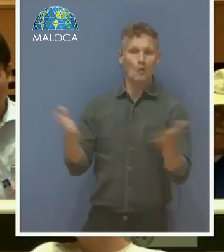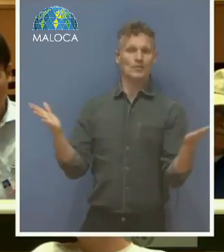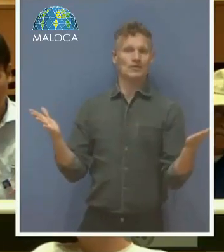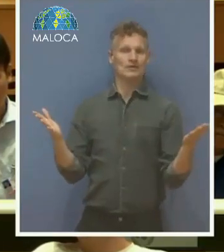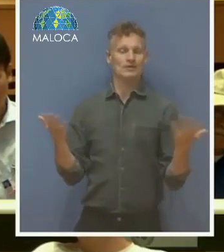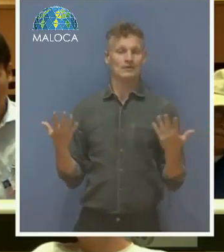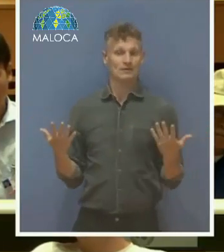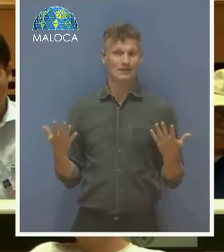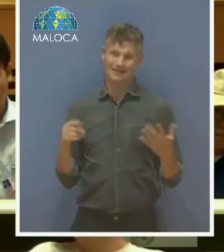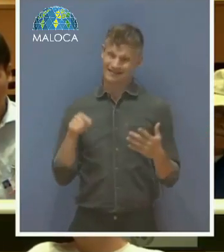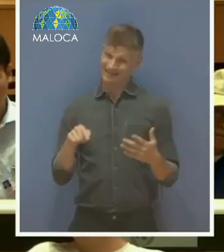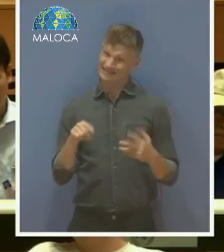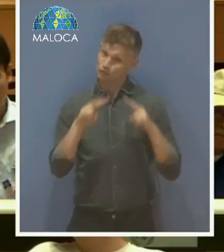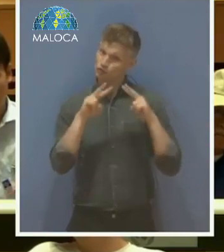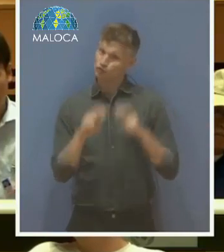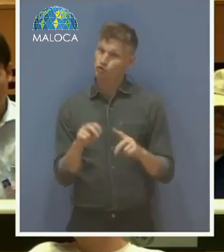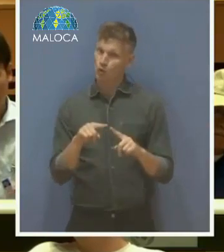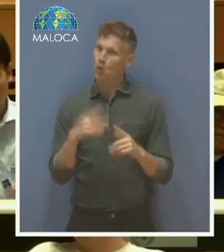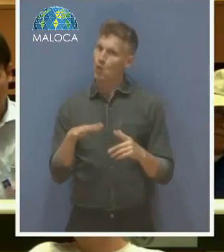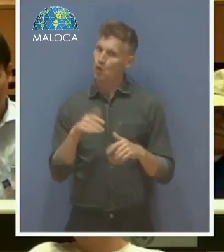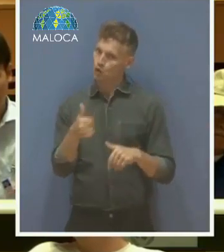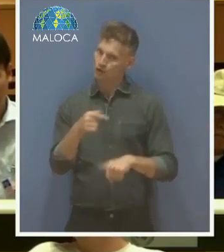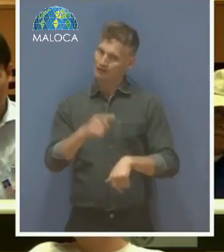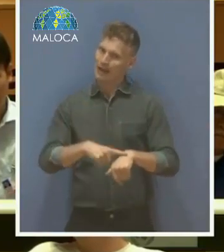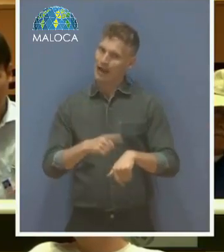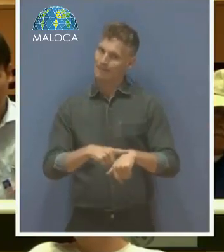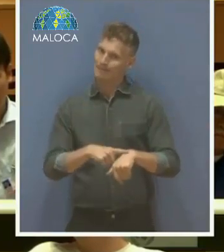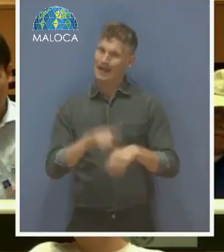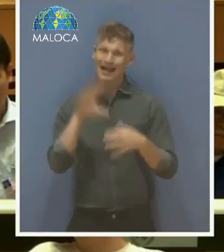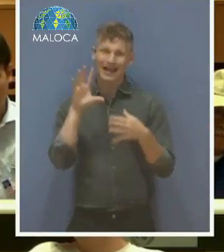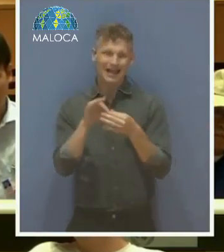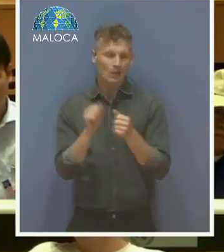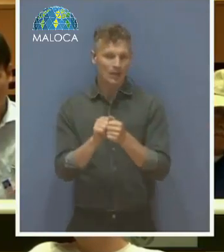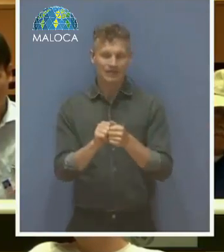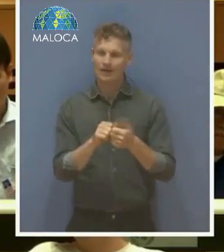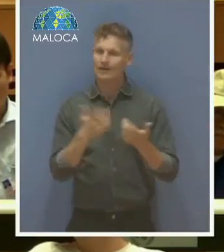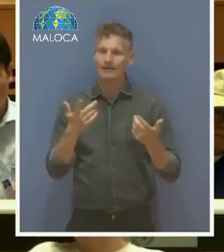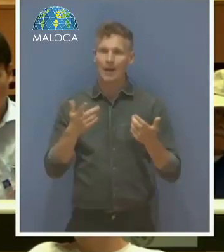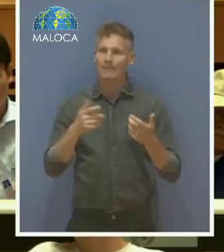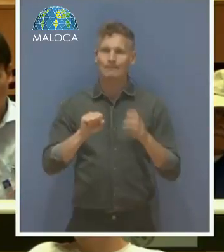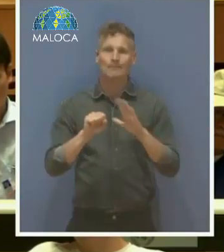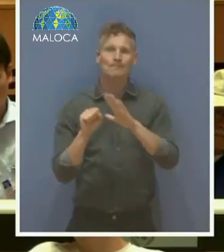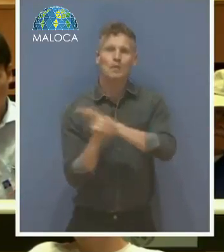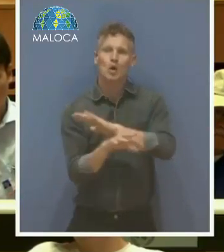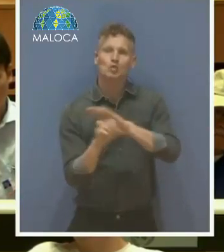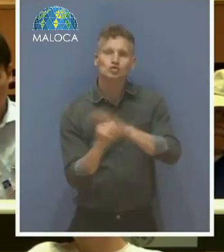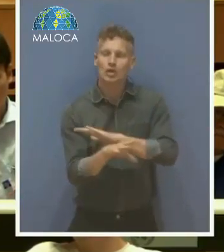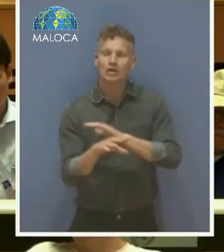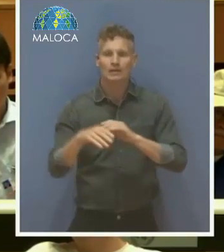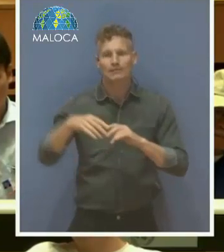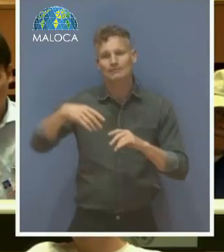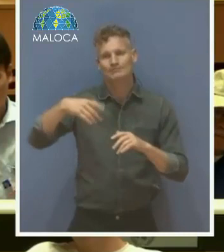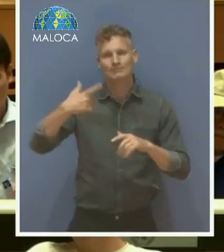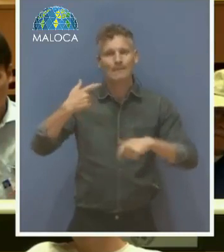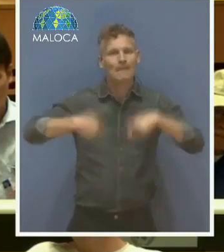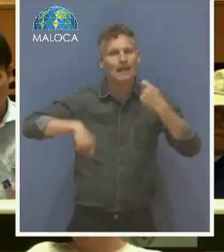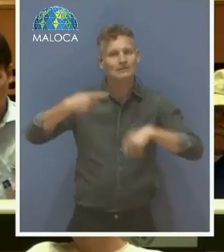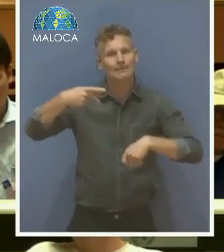the negotiations for a convention on combating plastic pollution could